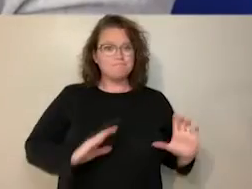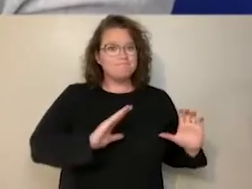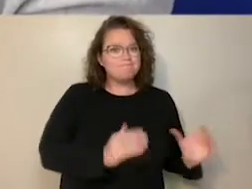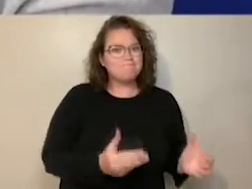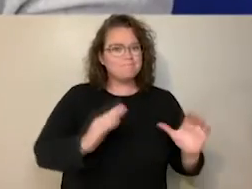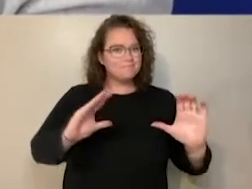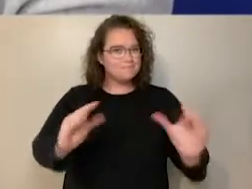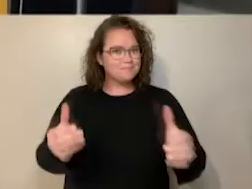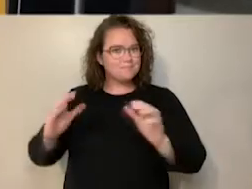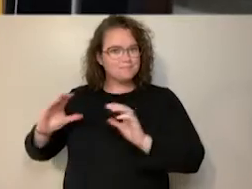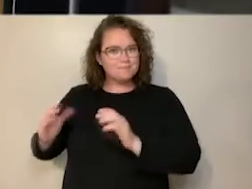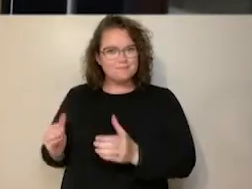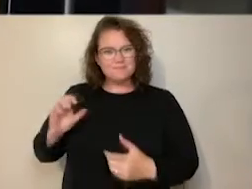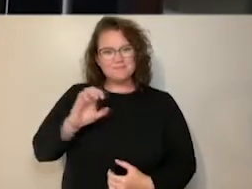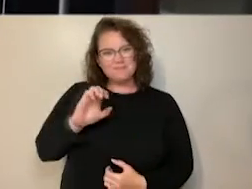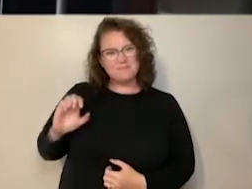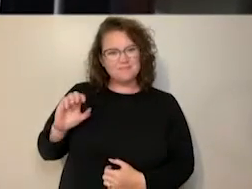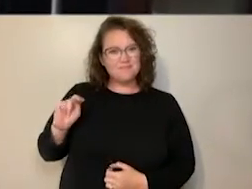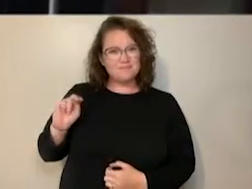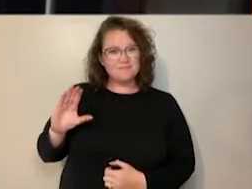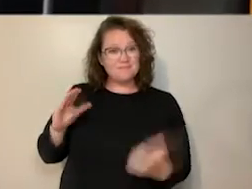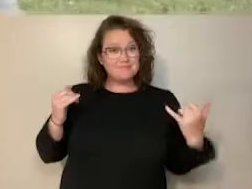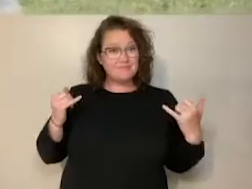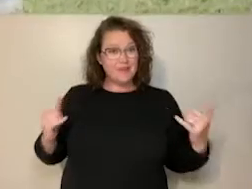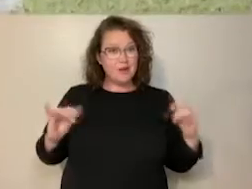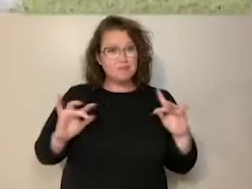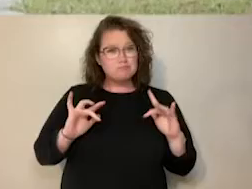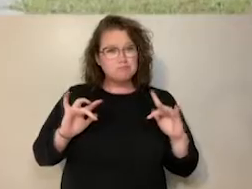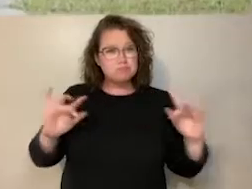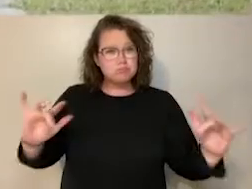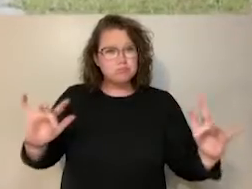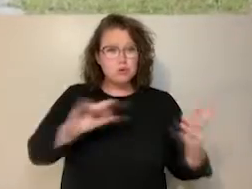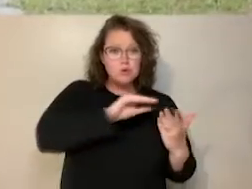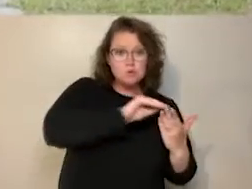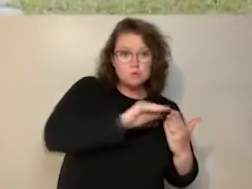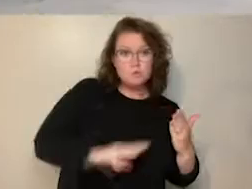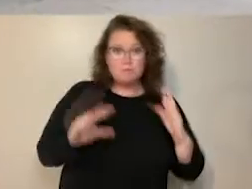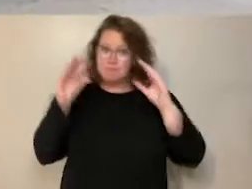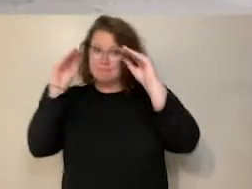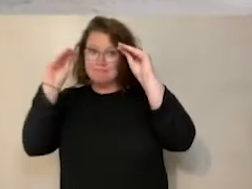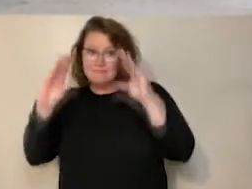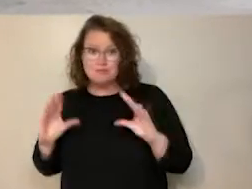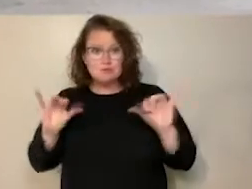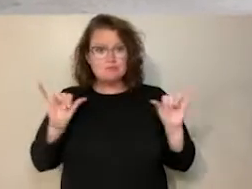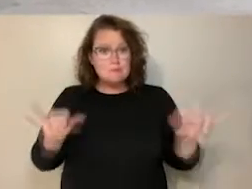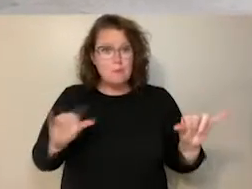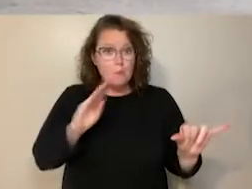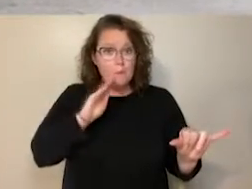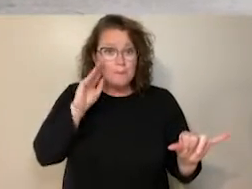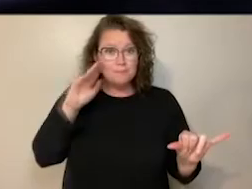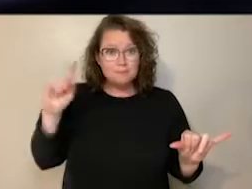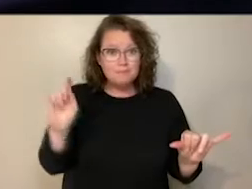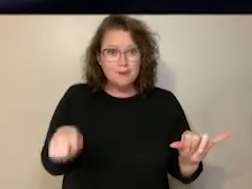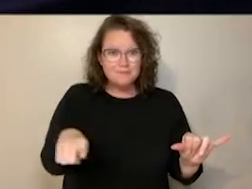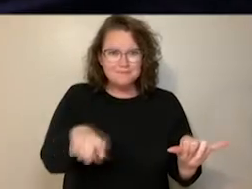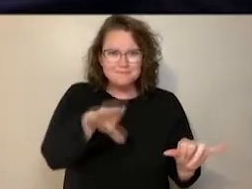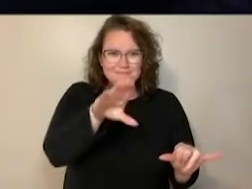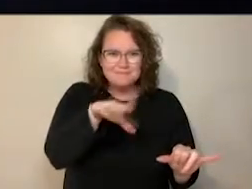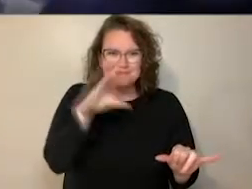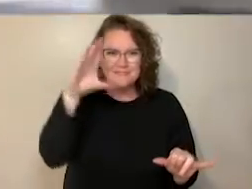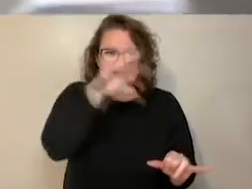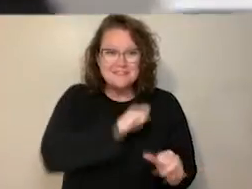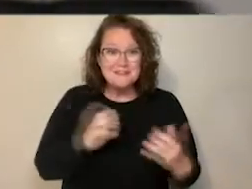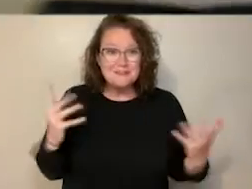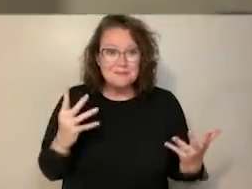While classrooms across eastern North Carolina stand empty and students and teachers are tucked away at home, we know a great secret. Learning